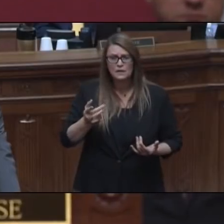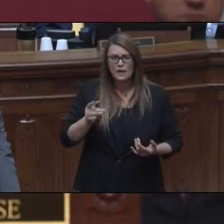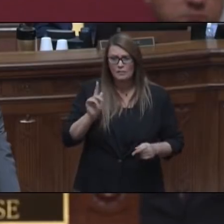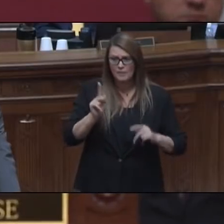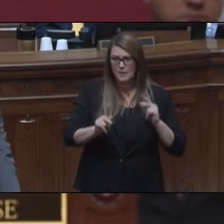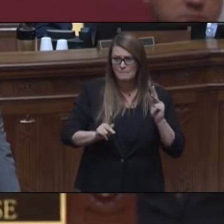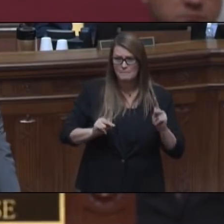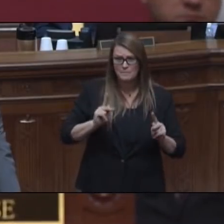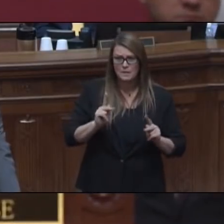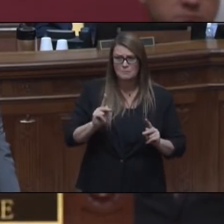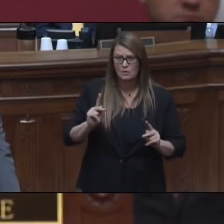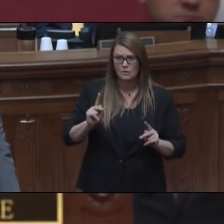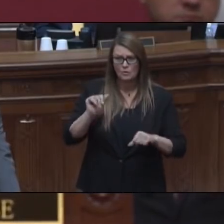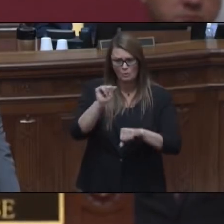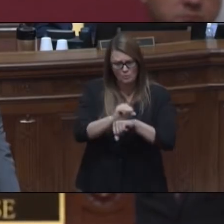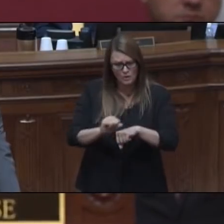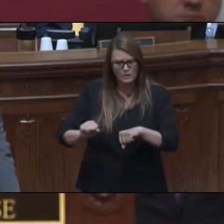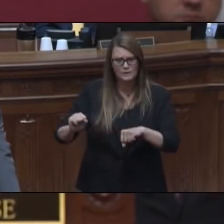these people have given.